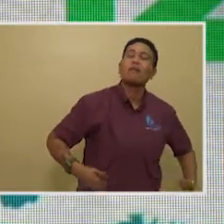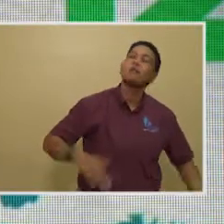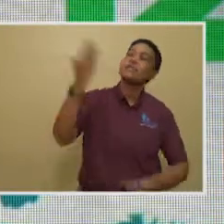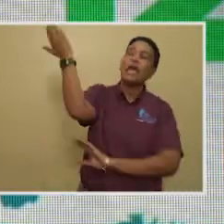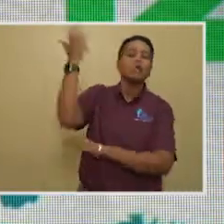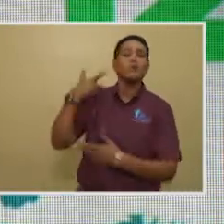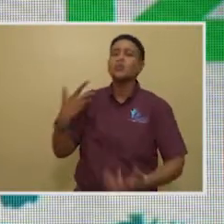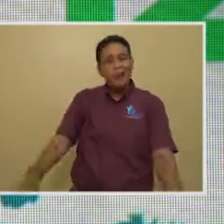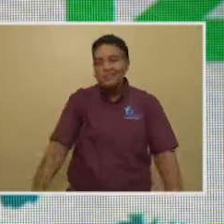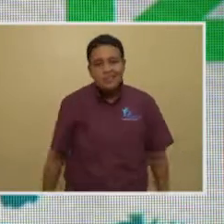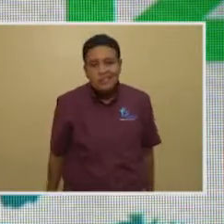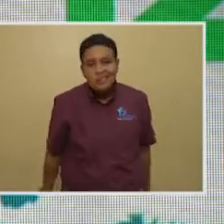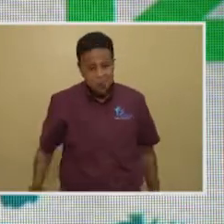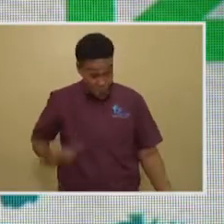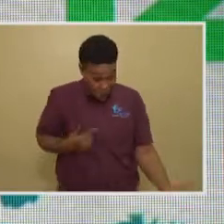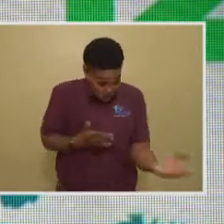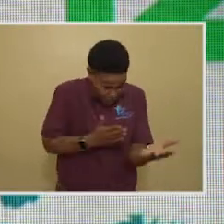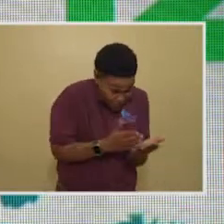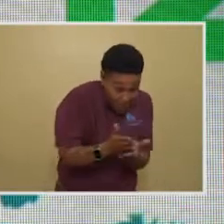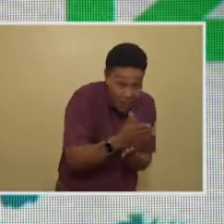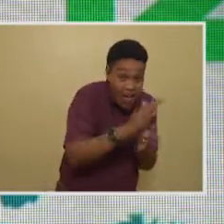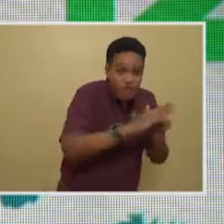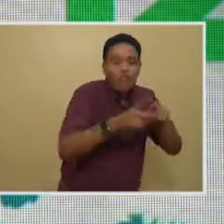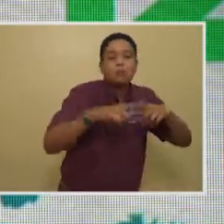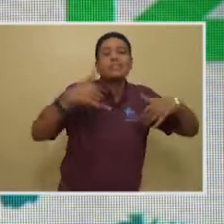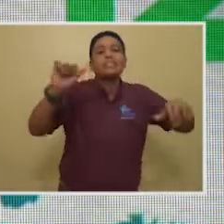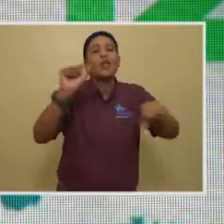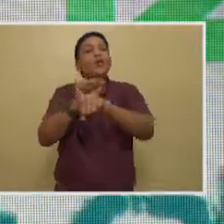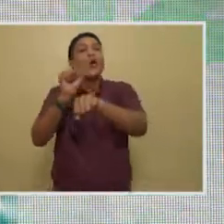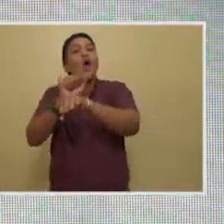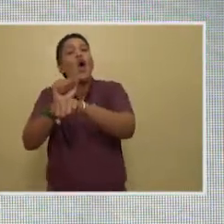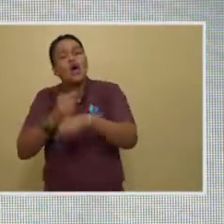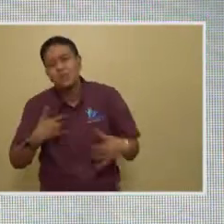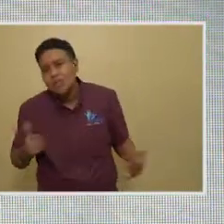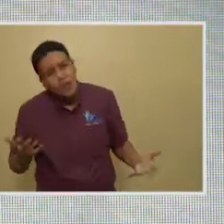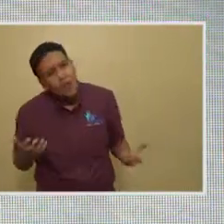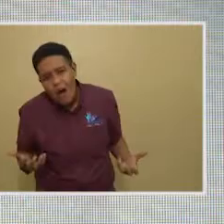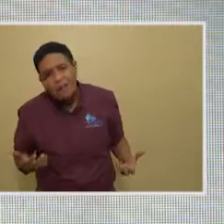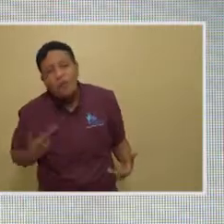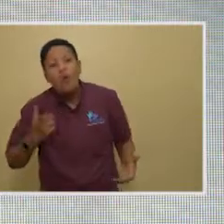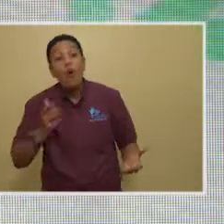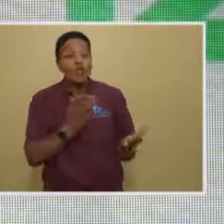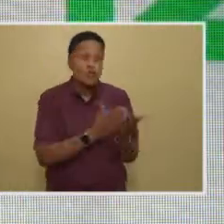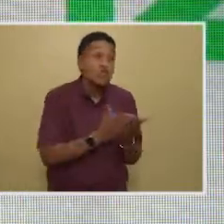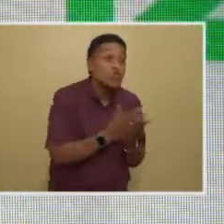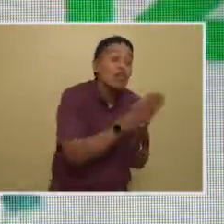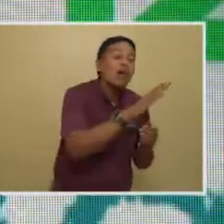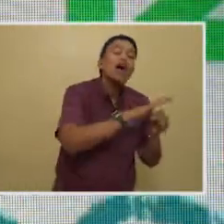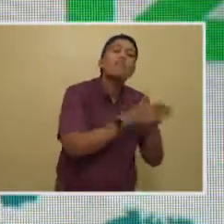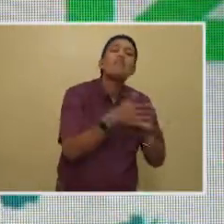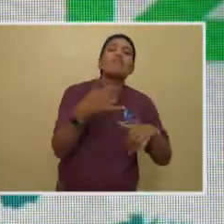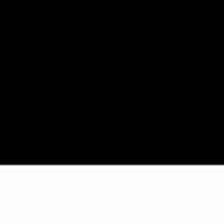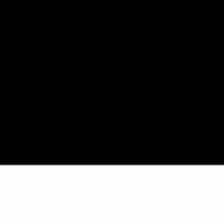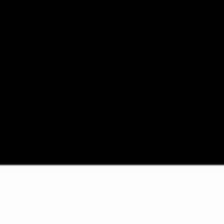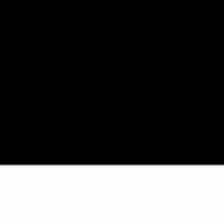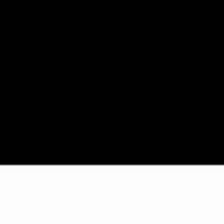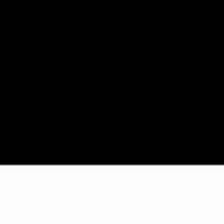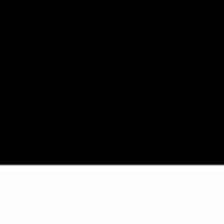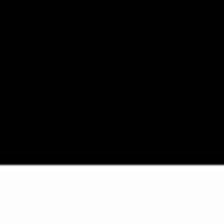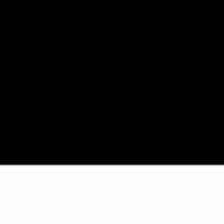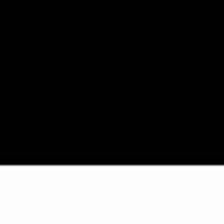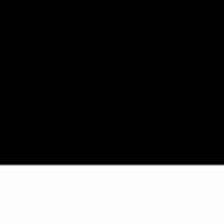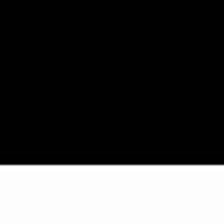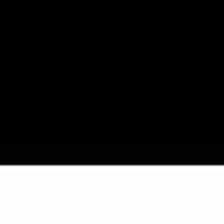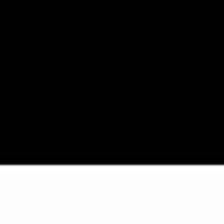We want you to survive COVID and still have your job. We want you to survive COVID and still be educated. That